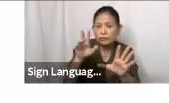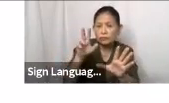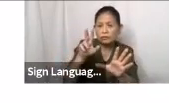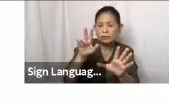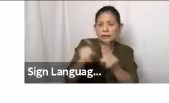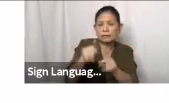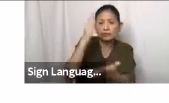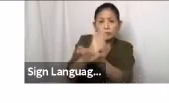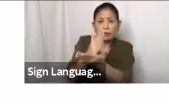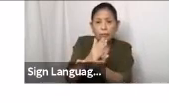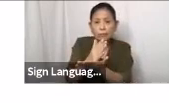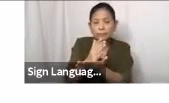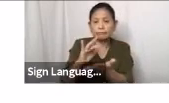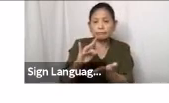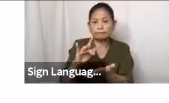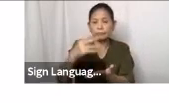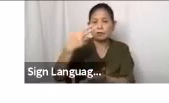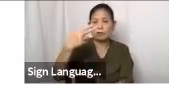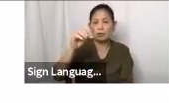they said no.